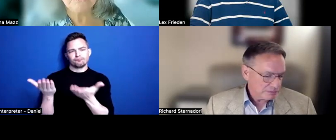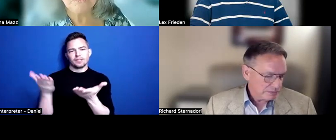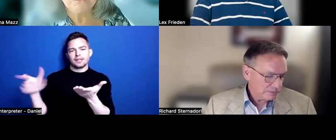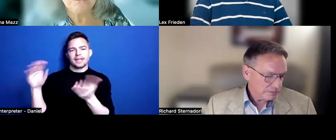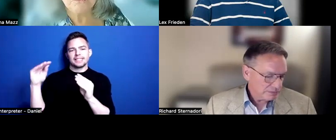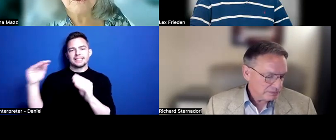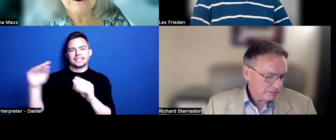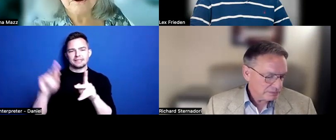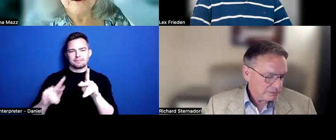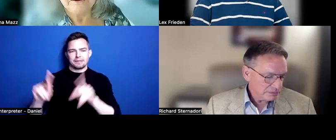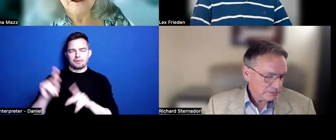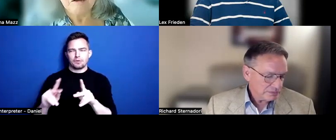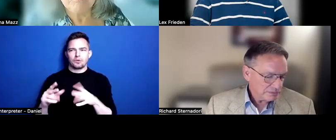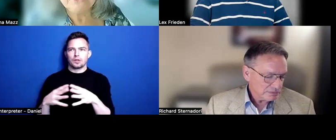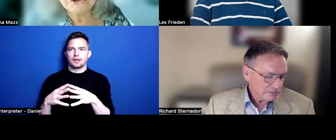people to